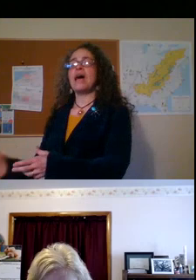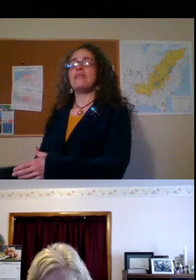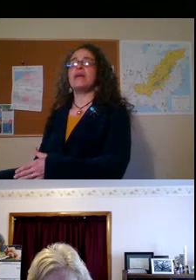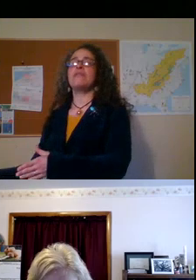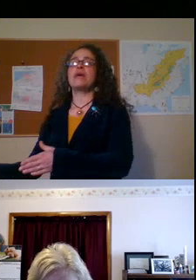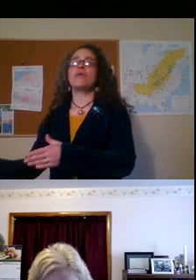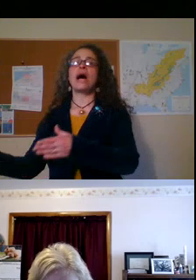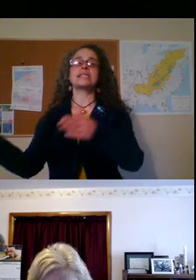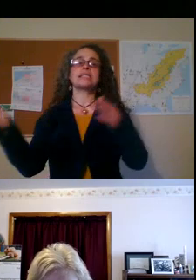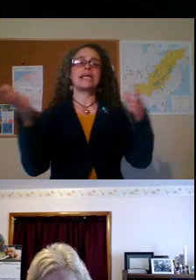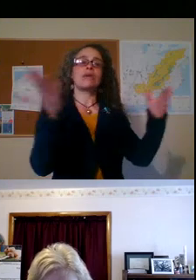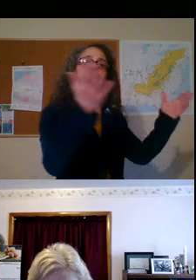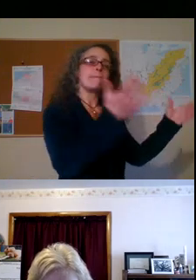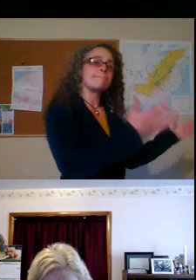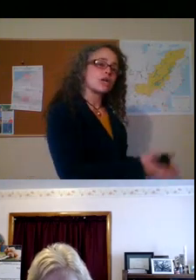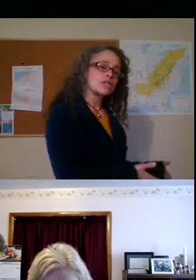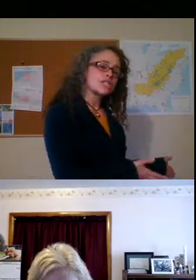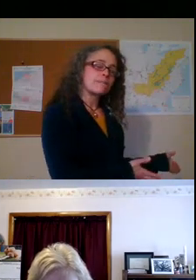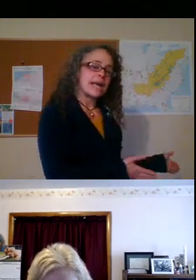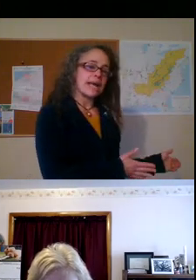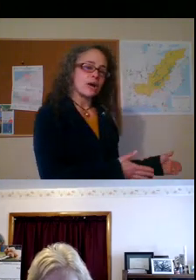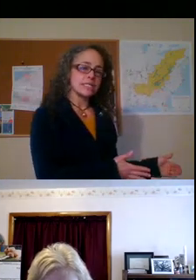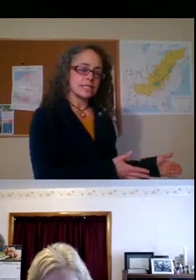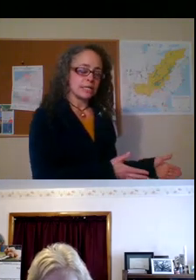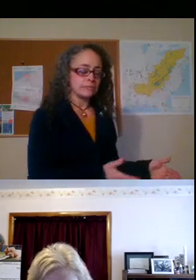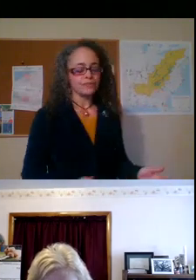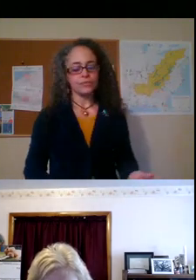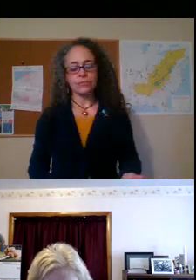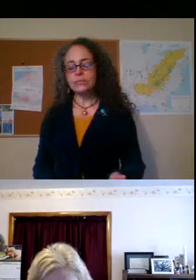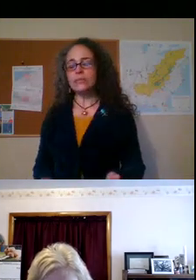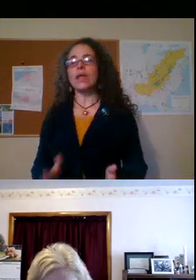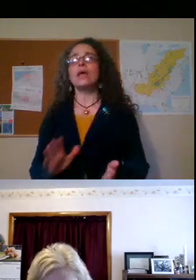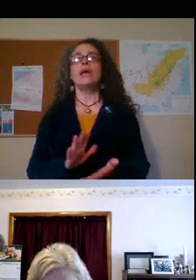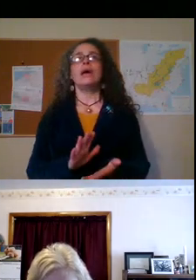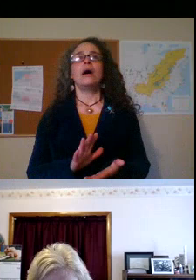implementing, and then they will ask to get reimbursed by ARC.